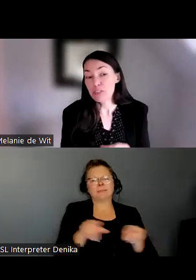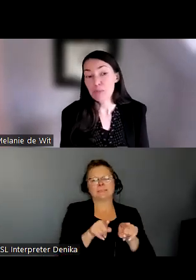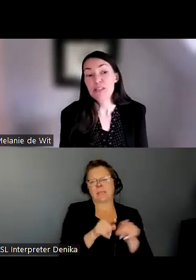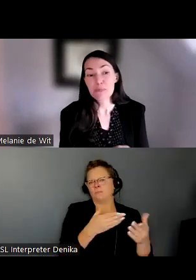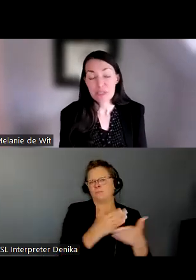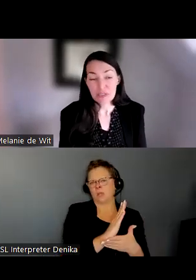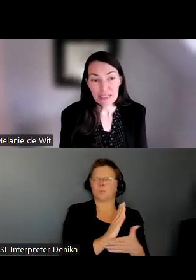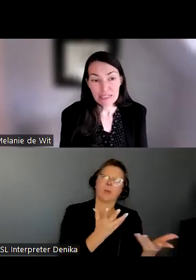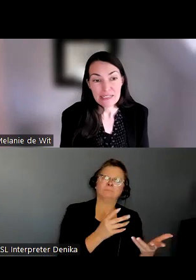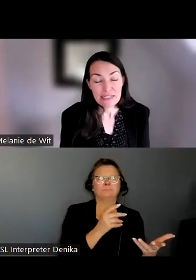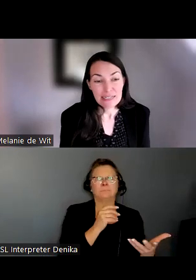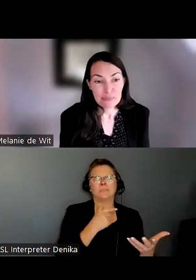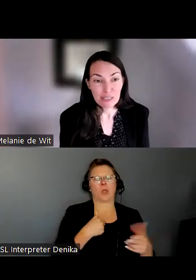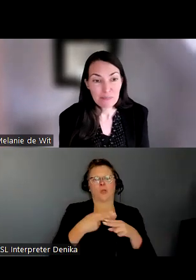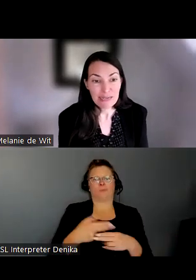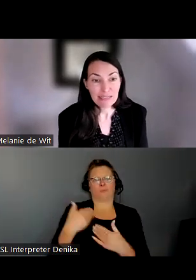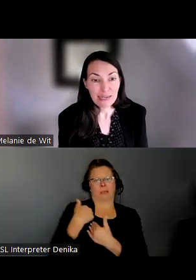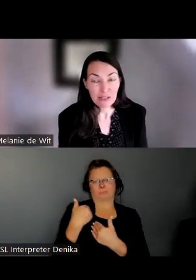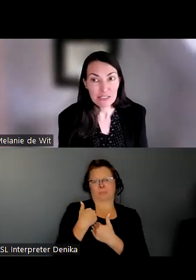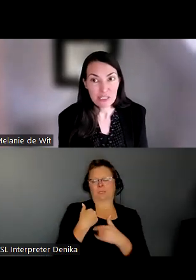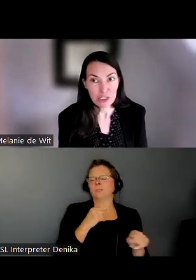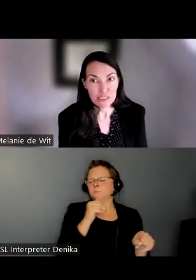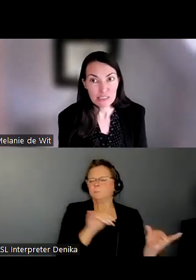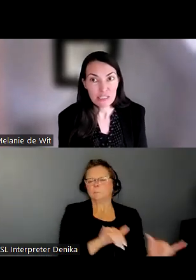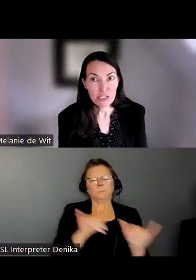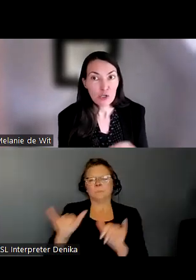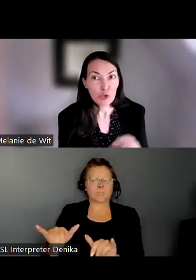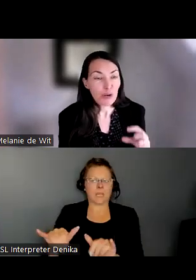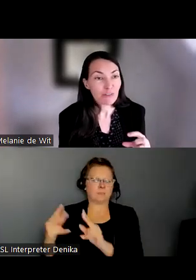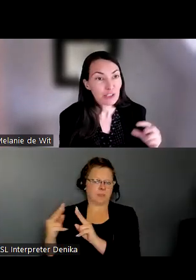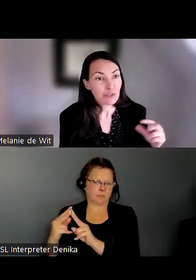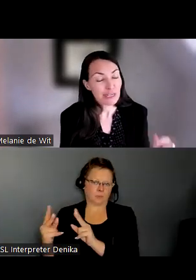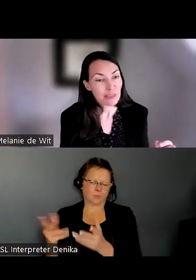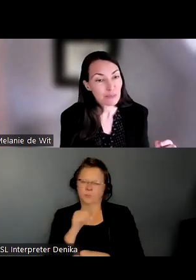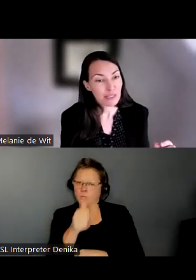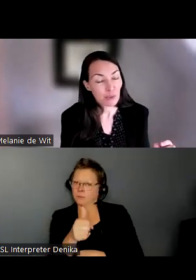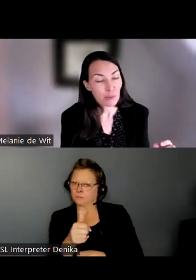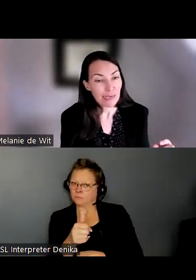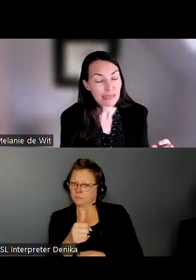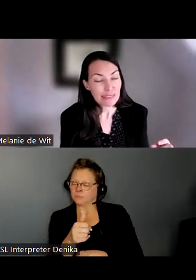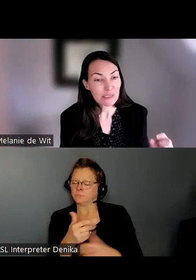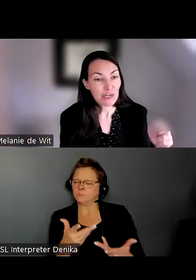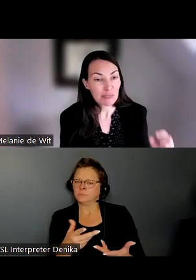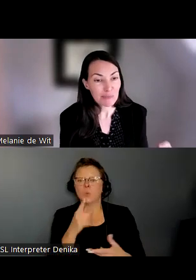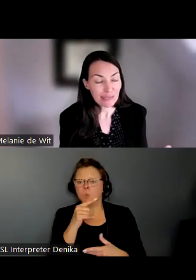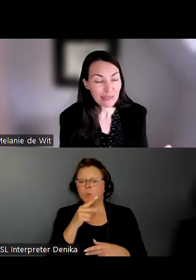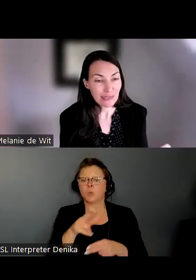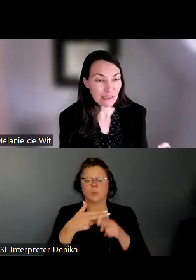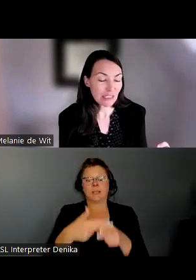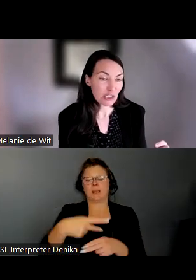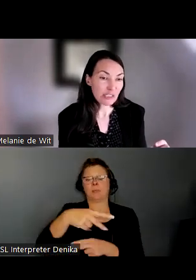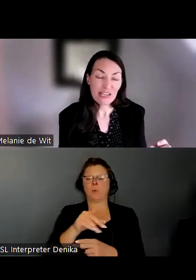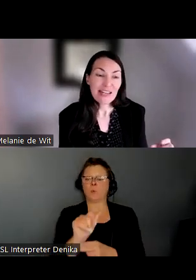call it a responsibility, to make care decisions. So whoever you name in the POA is going to be making